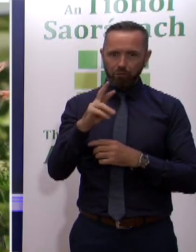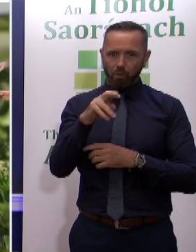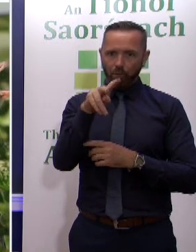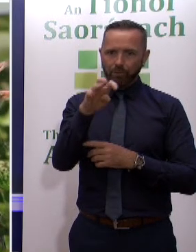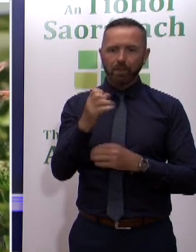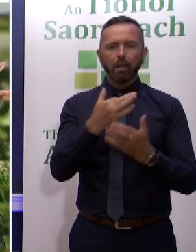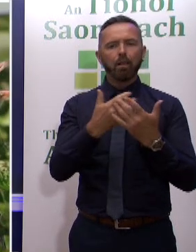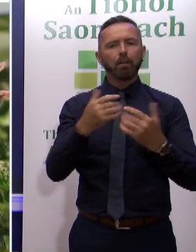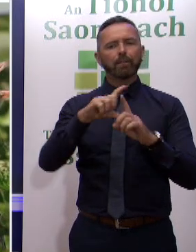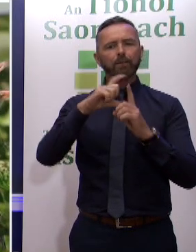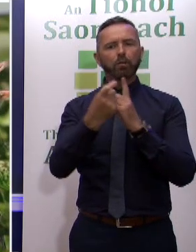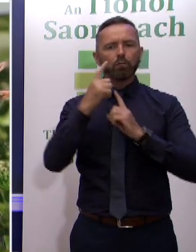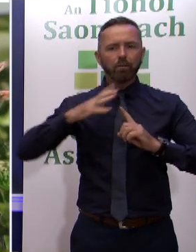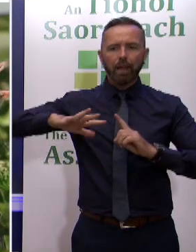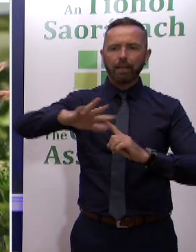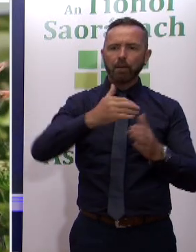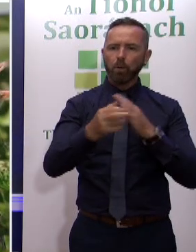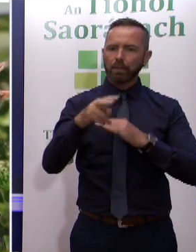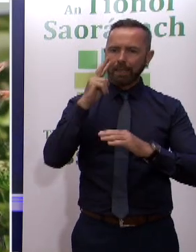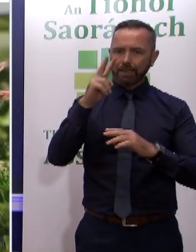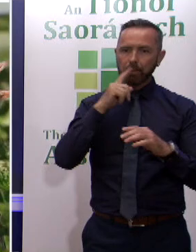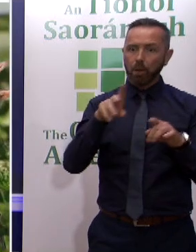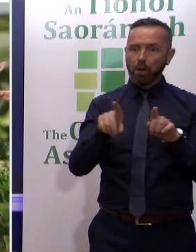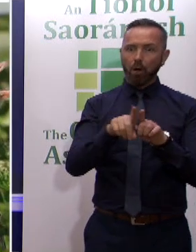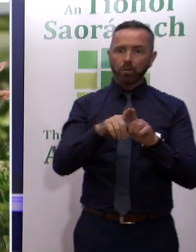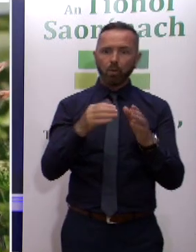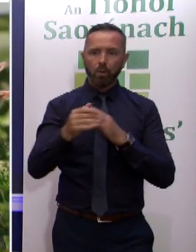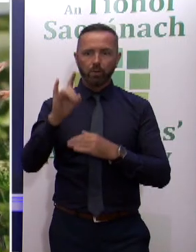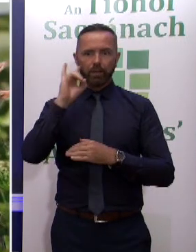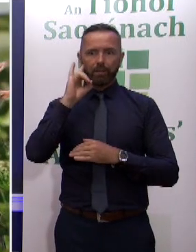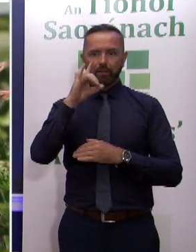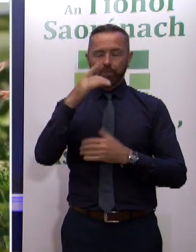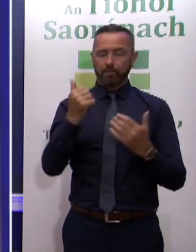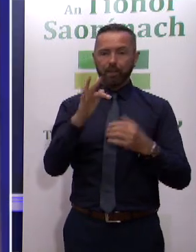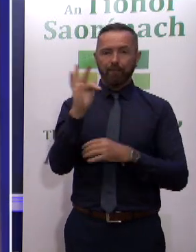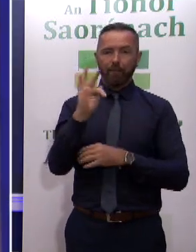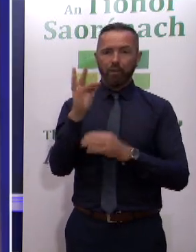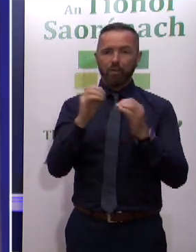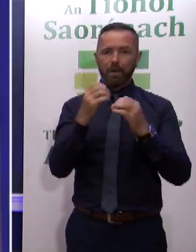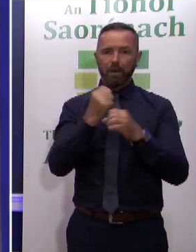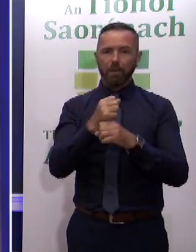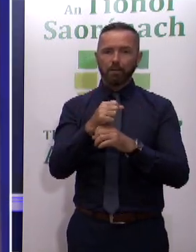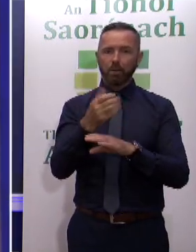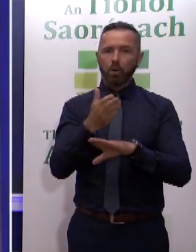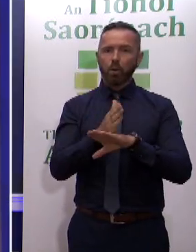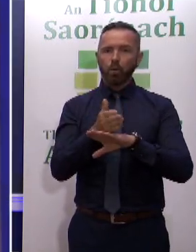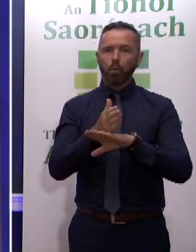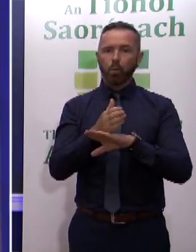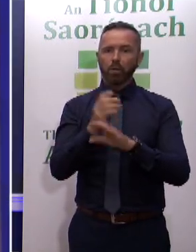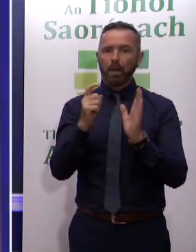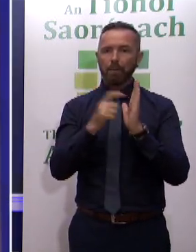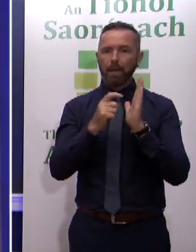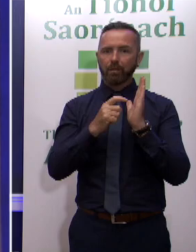cultural landscapes, what we see, but also what we hear, the sounds. So Ferdia mentioned the woodpeckers drilling in the woods. If you